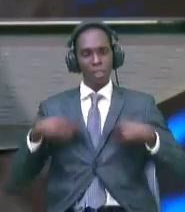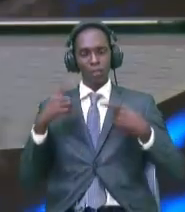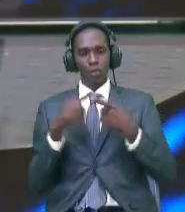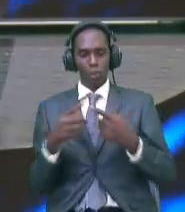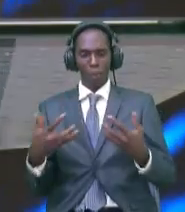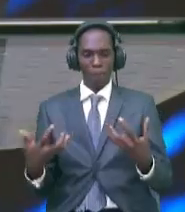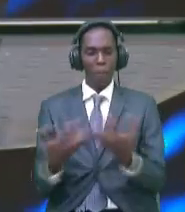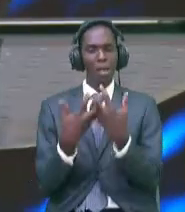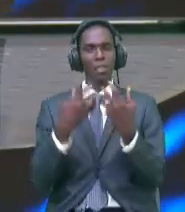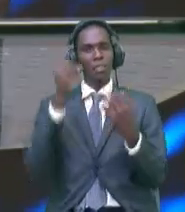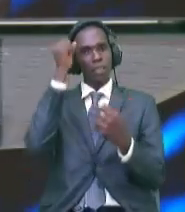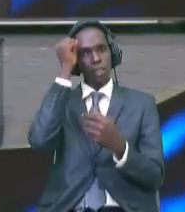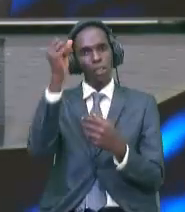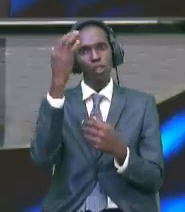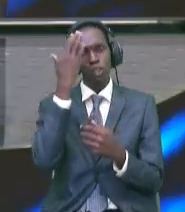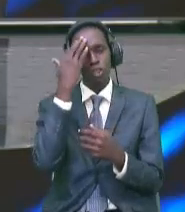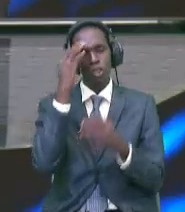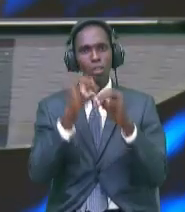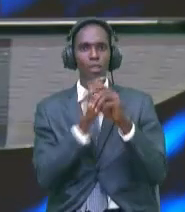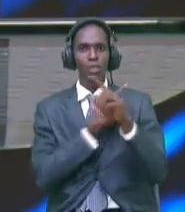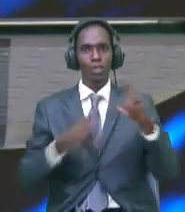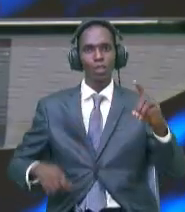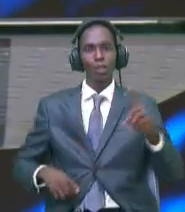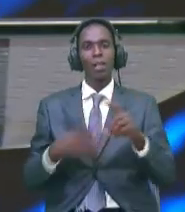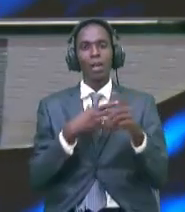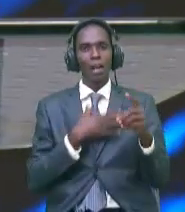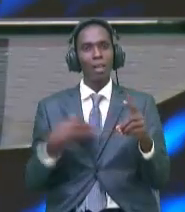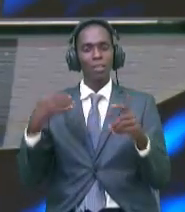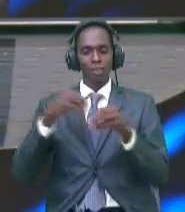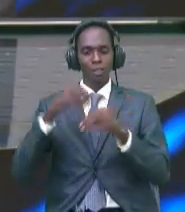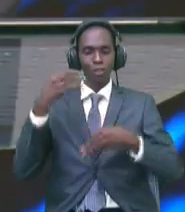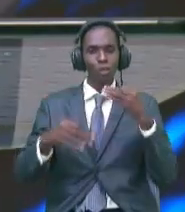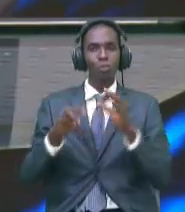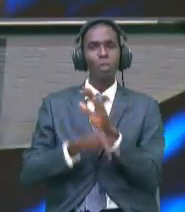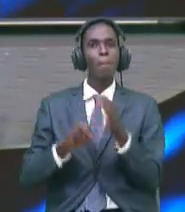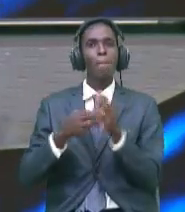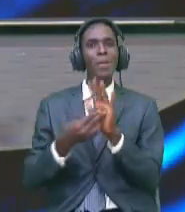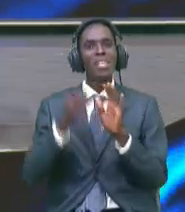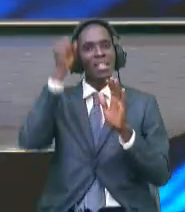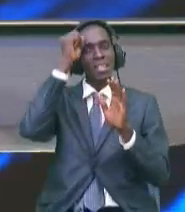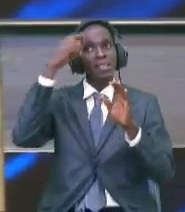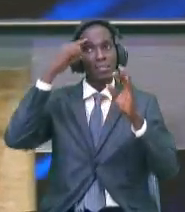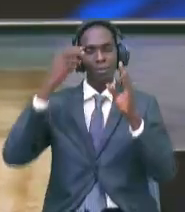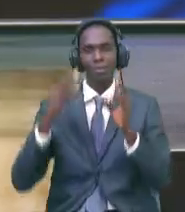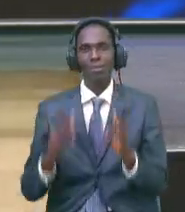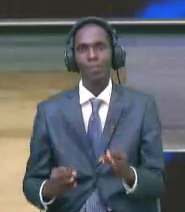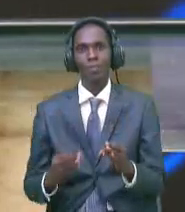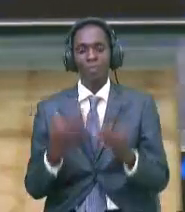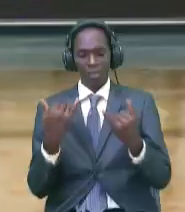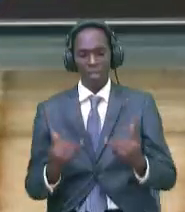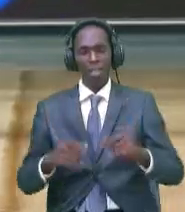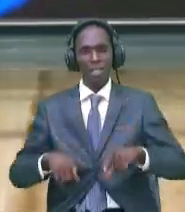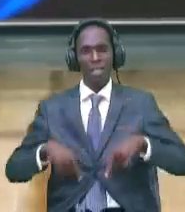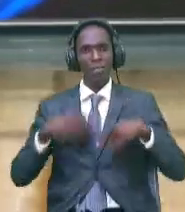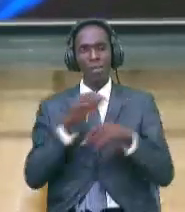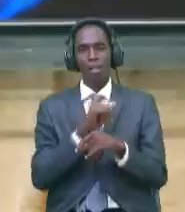Lord. And in judgment, that is a decision according to the word of God. And he lives a sincere